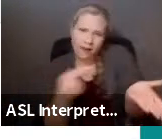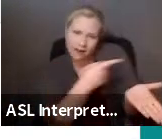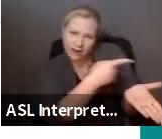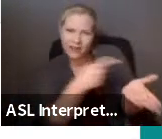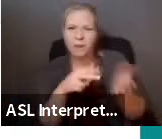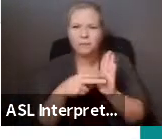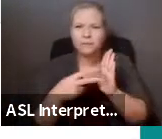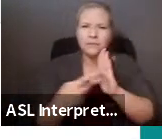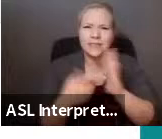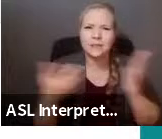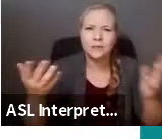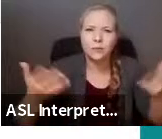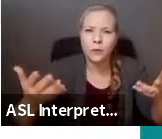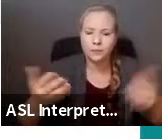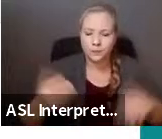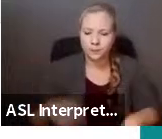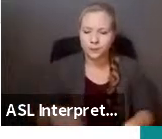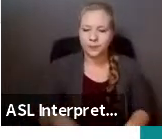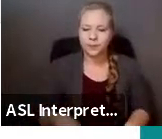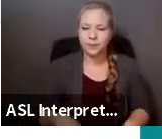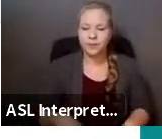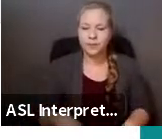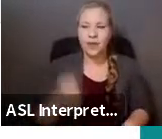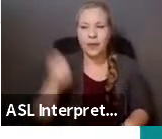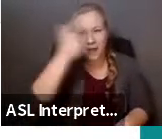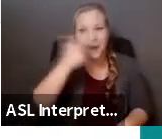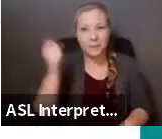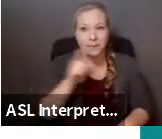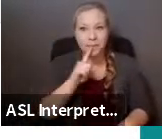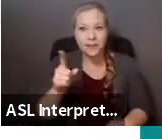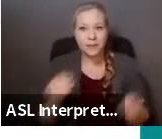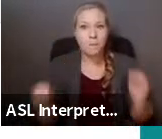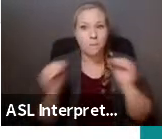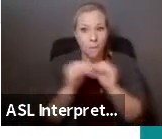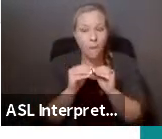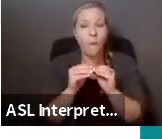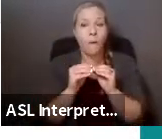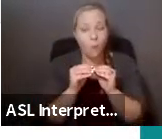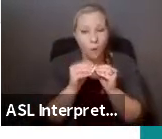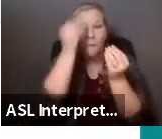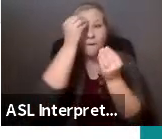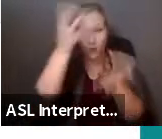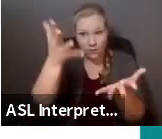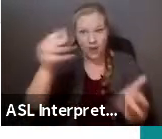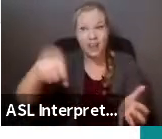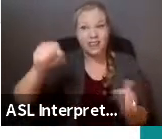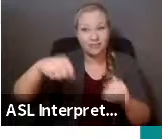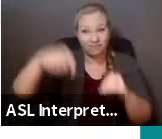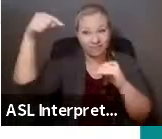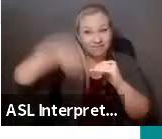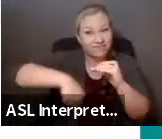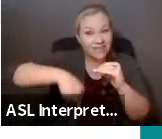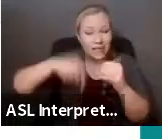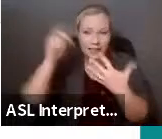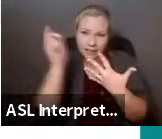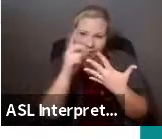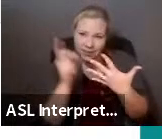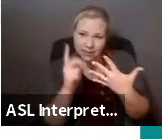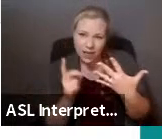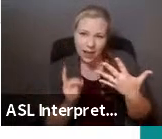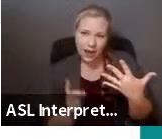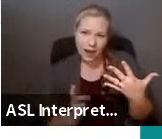Because they're a little more detailed than most of the material that, you know, is real where the decisions are being